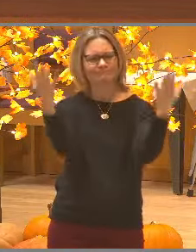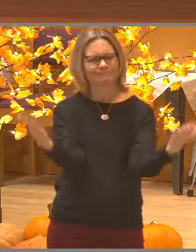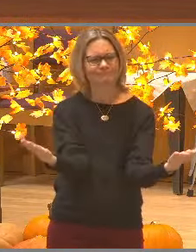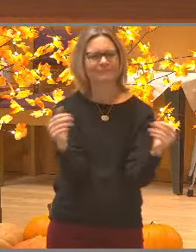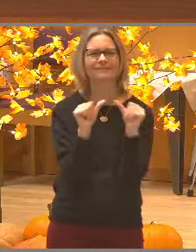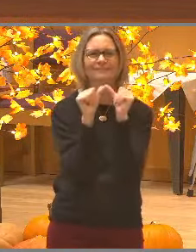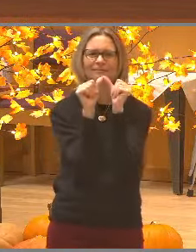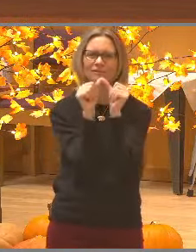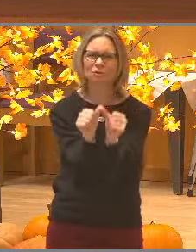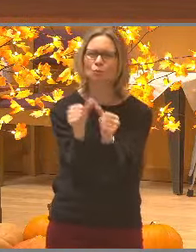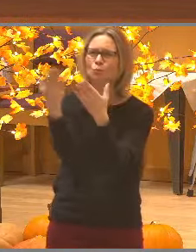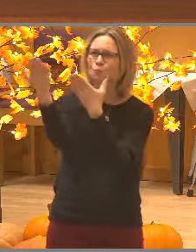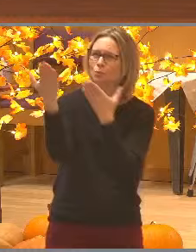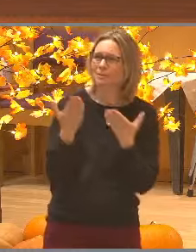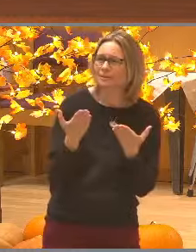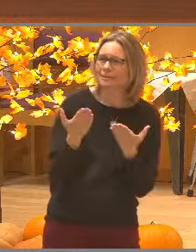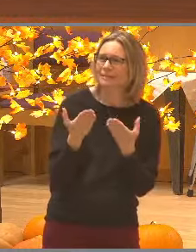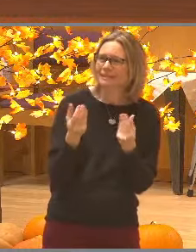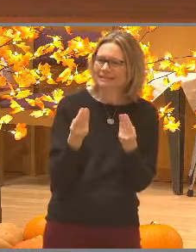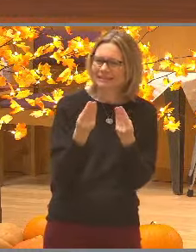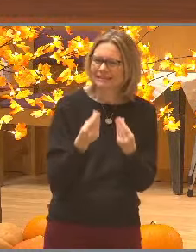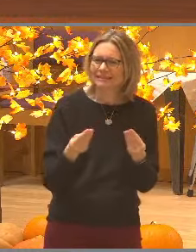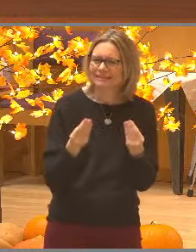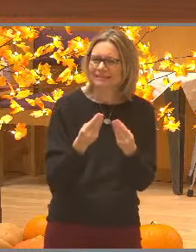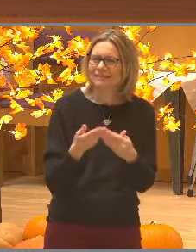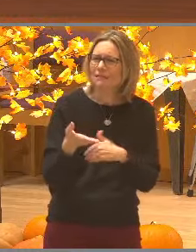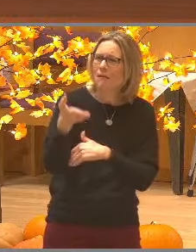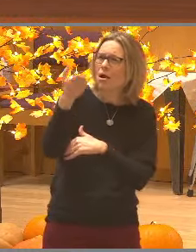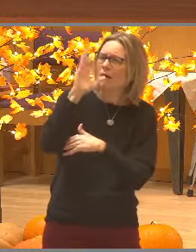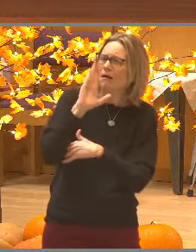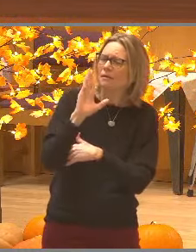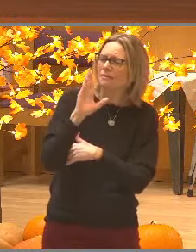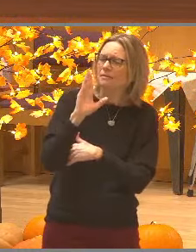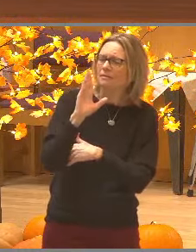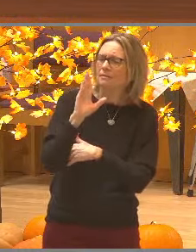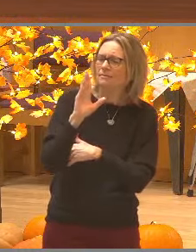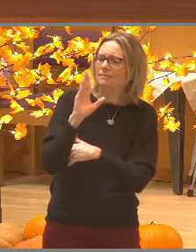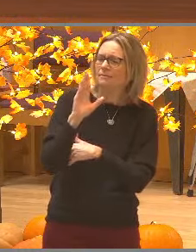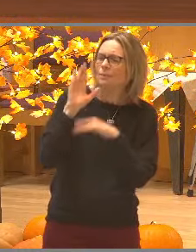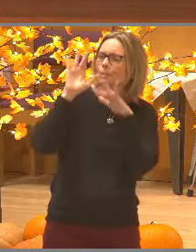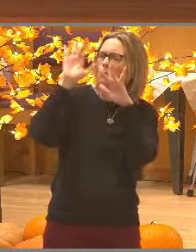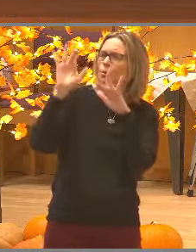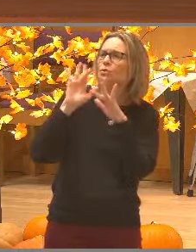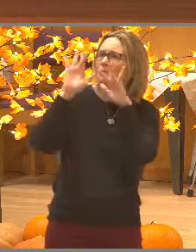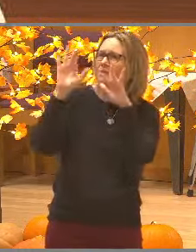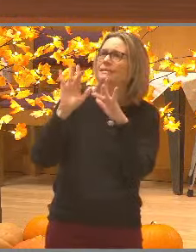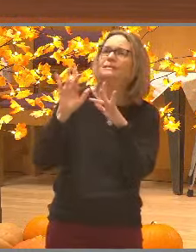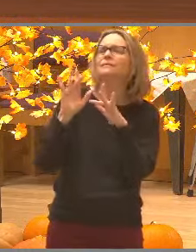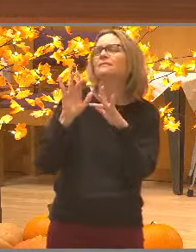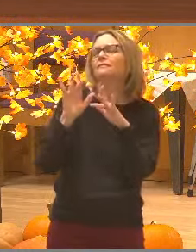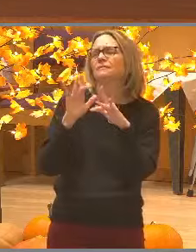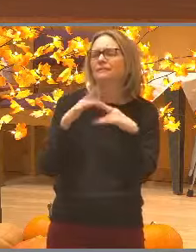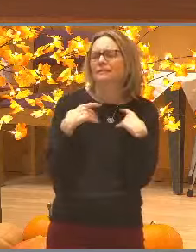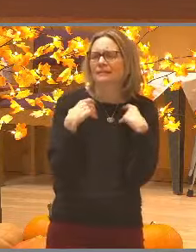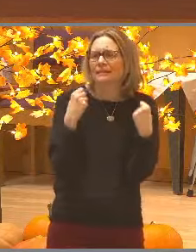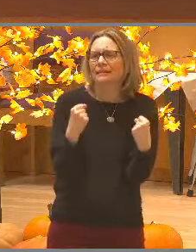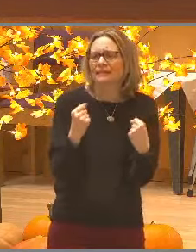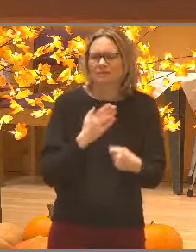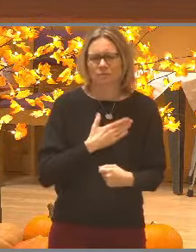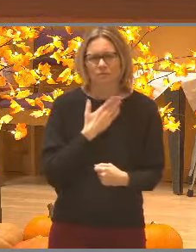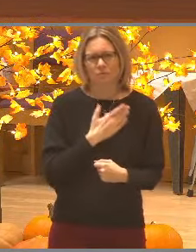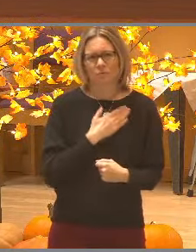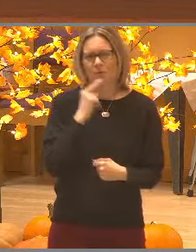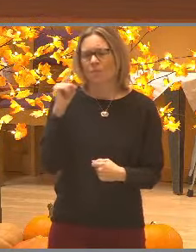to bring the seeds of God's grace, mercy, reconciliation, beauty, and joy that only the Spirit can bring.